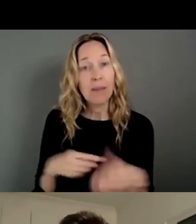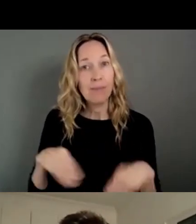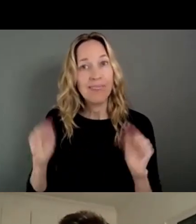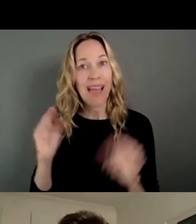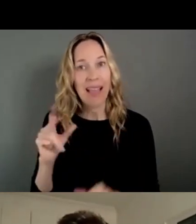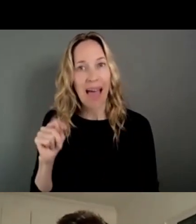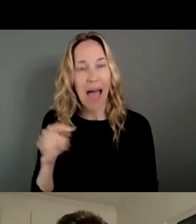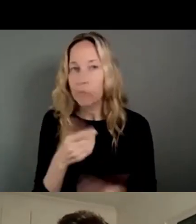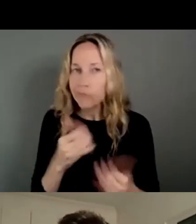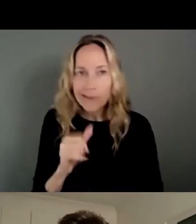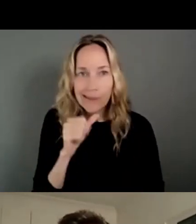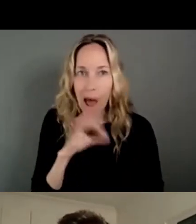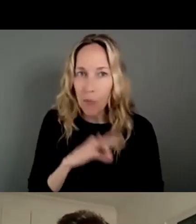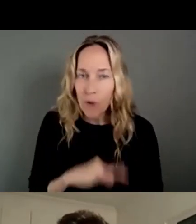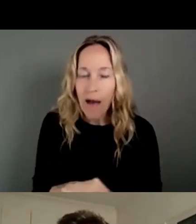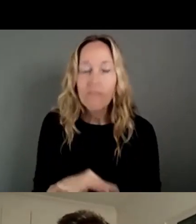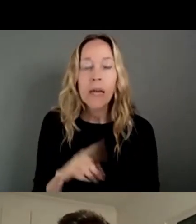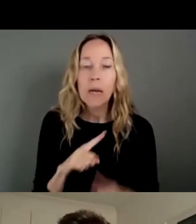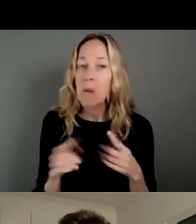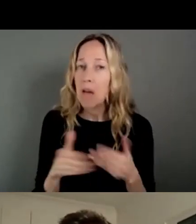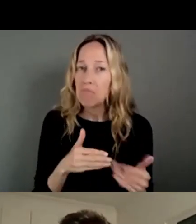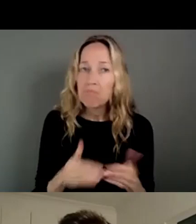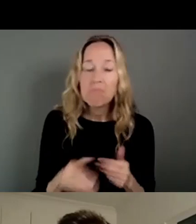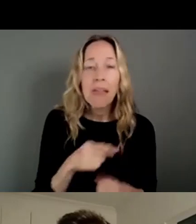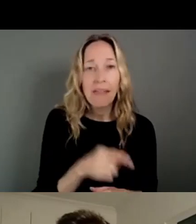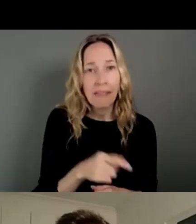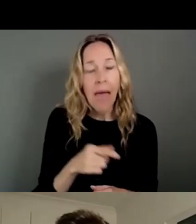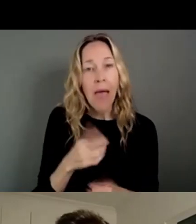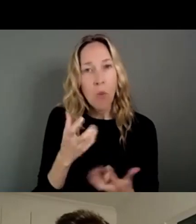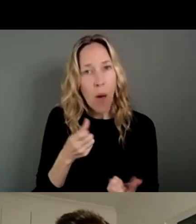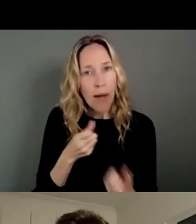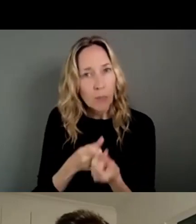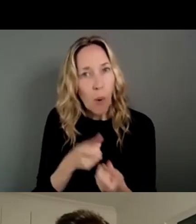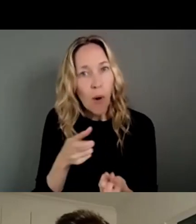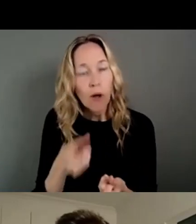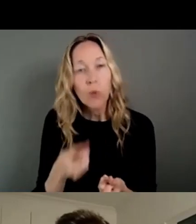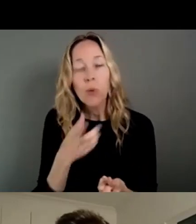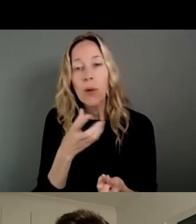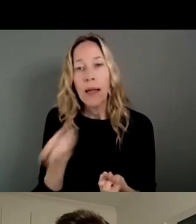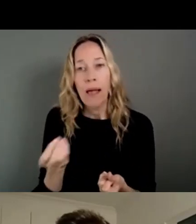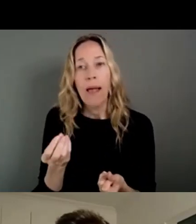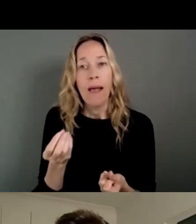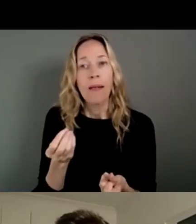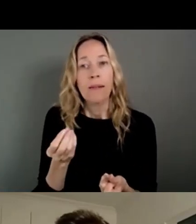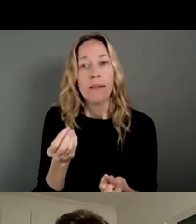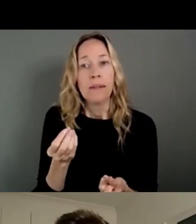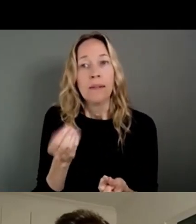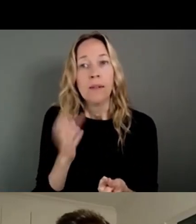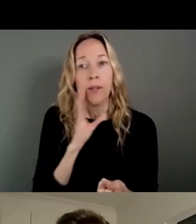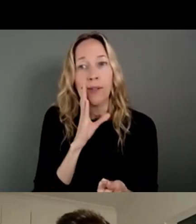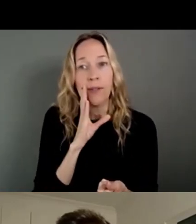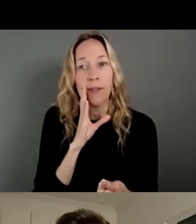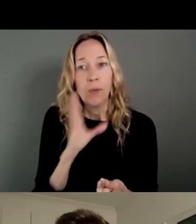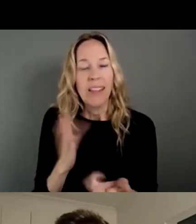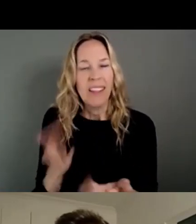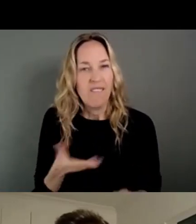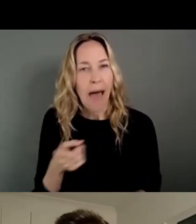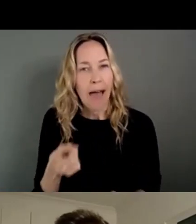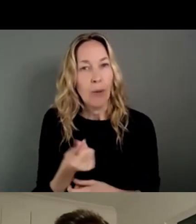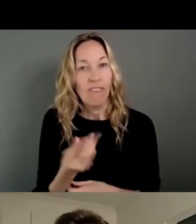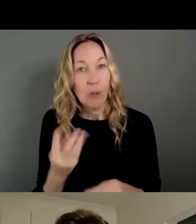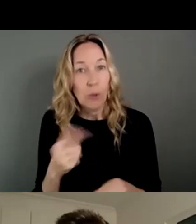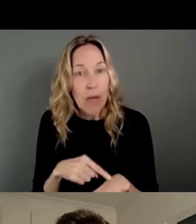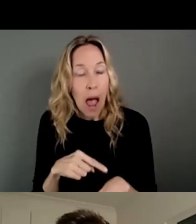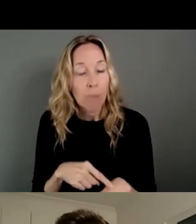you build in that market. And their hope is that they will do that a couple of times, and then you might play their medium-sized theater, and